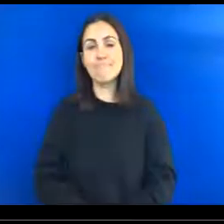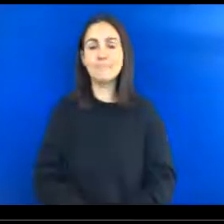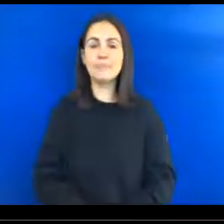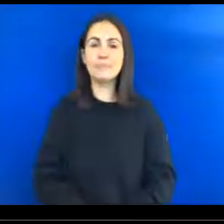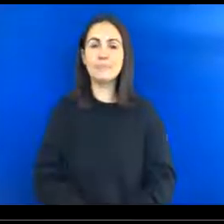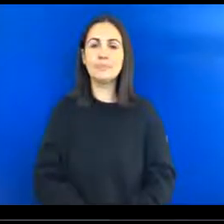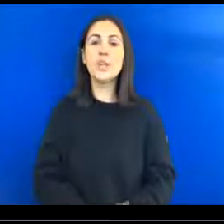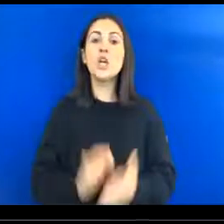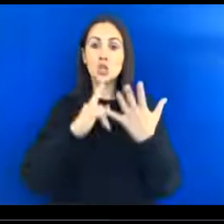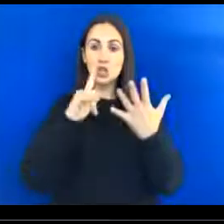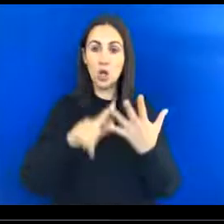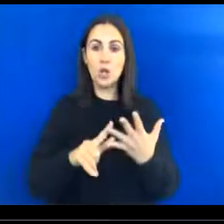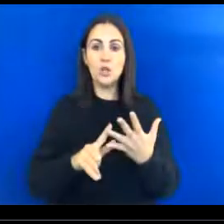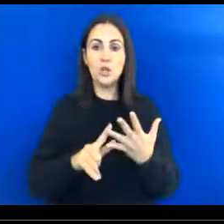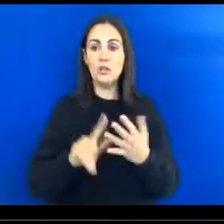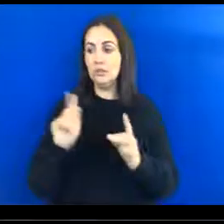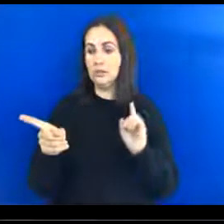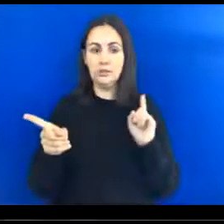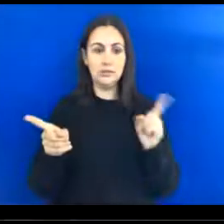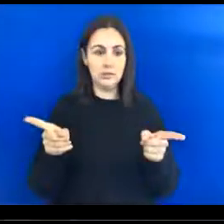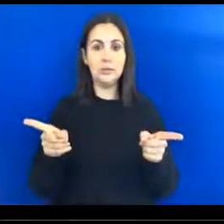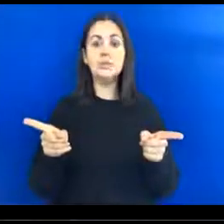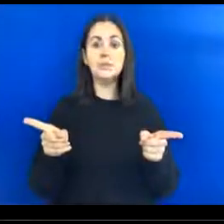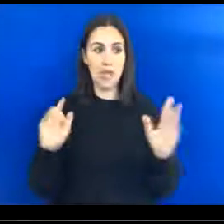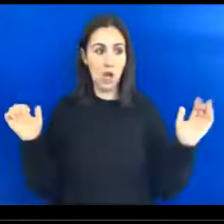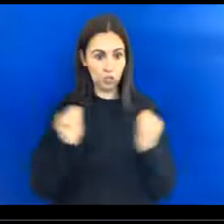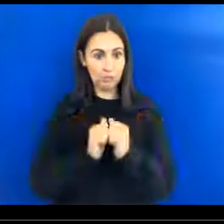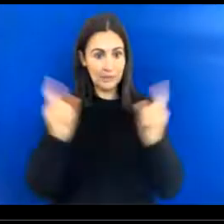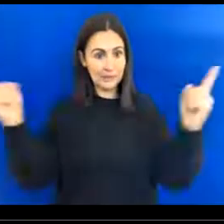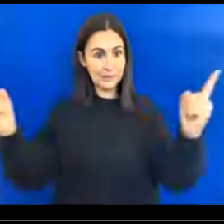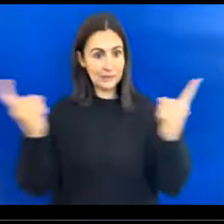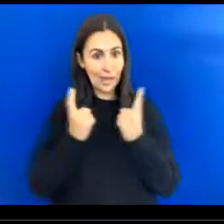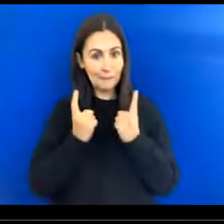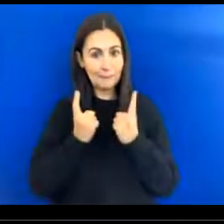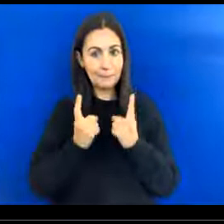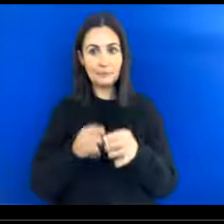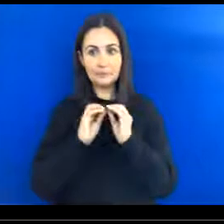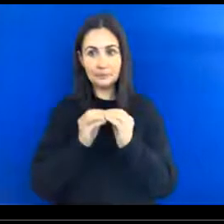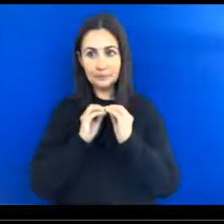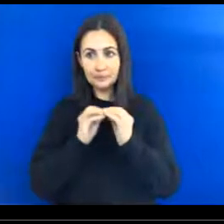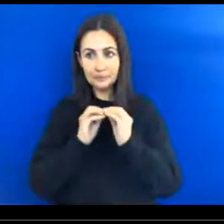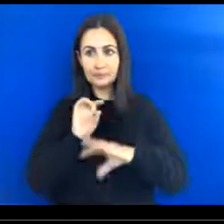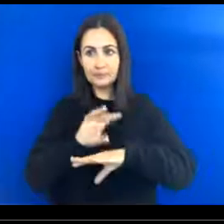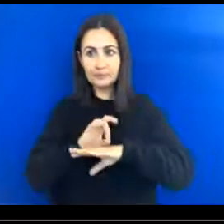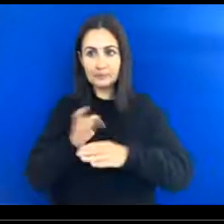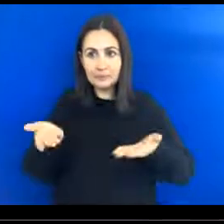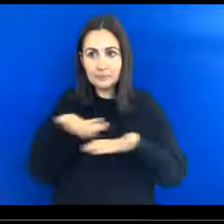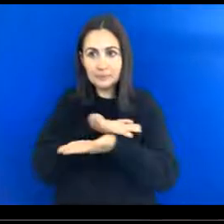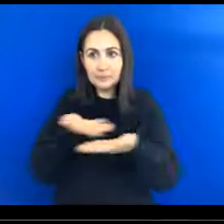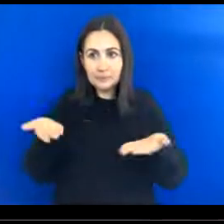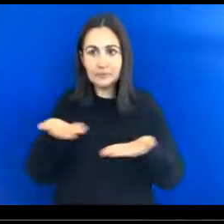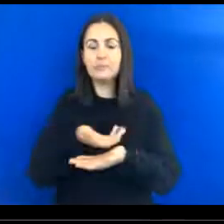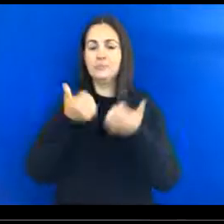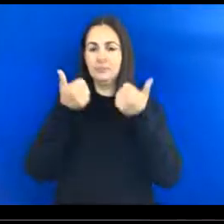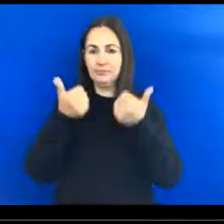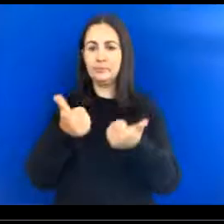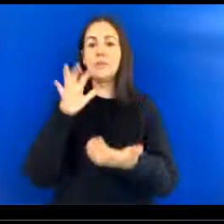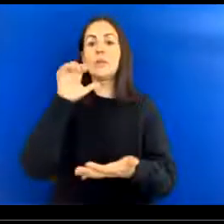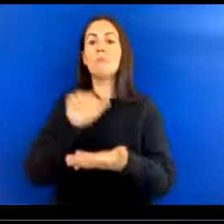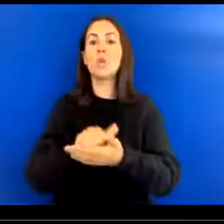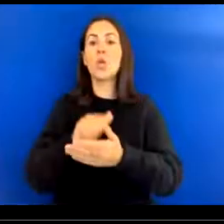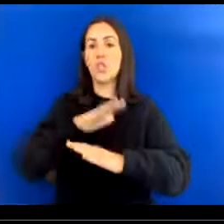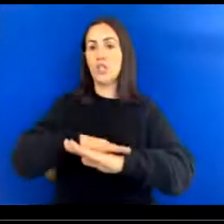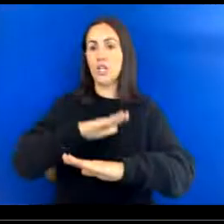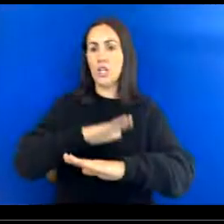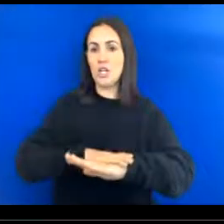But once we've got agreement to organise mediation, then we'll organise a date and time and we'll set